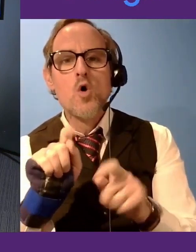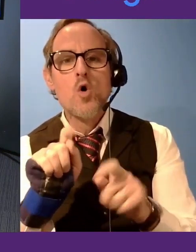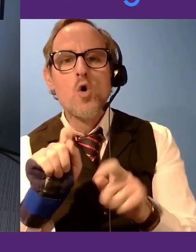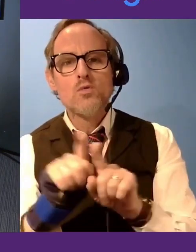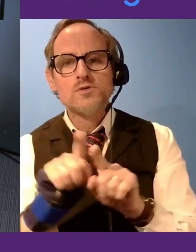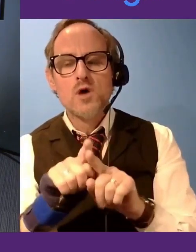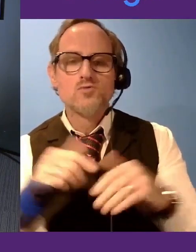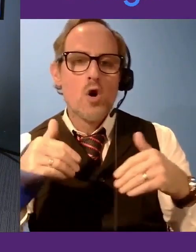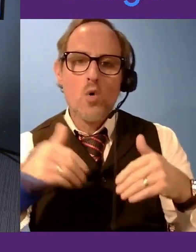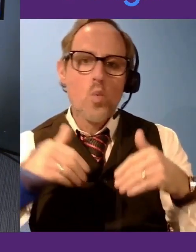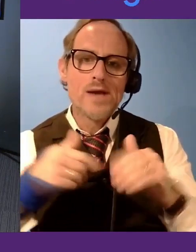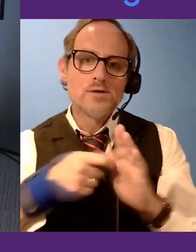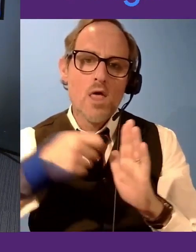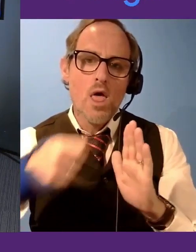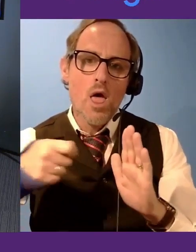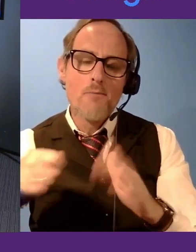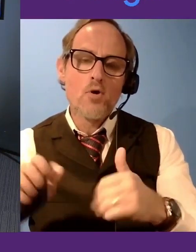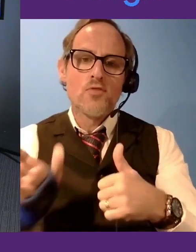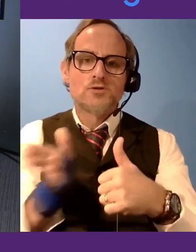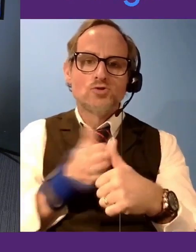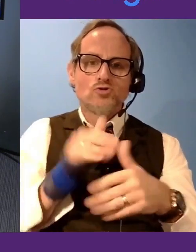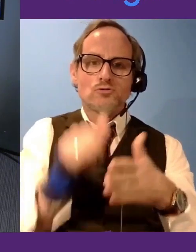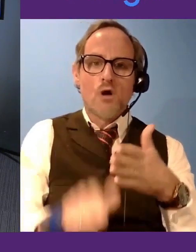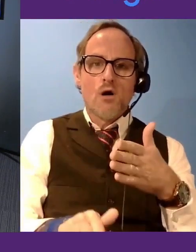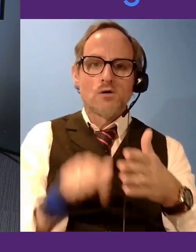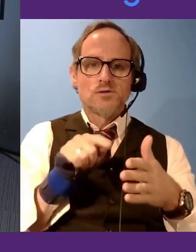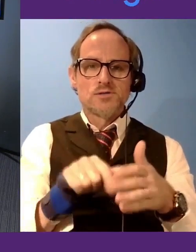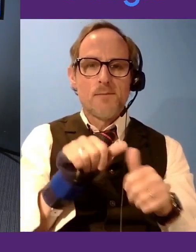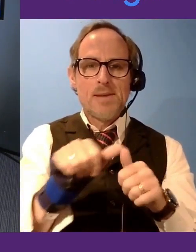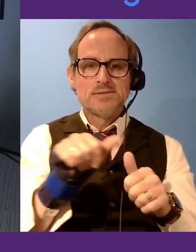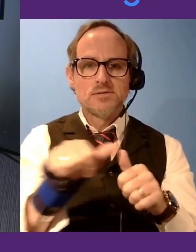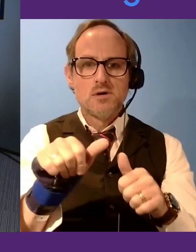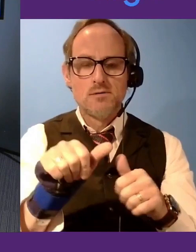it, thing as you're using something else.